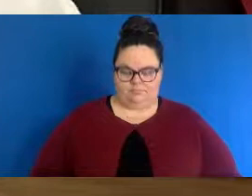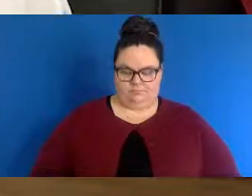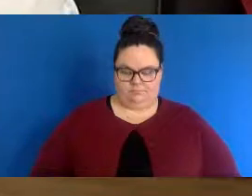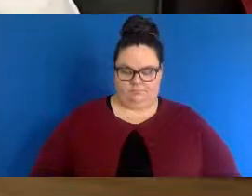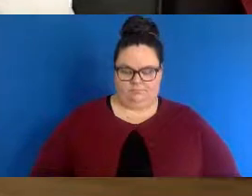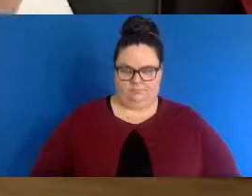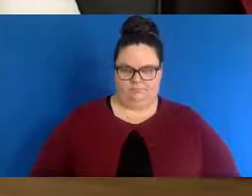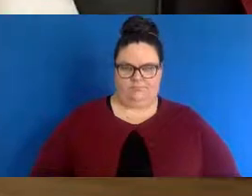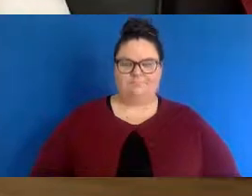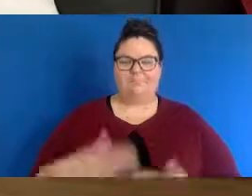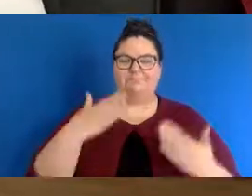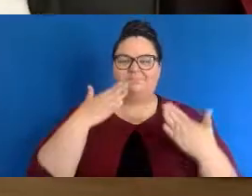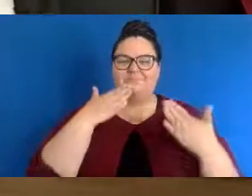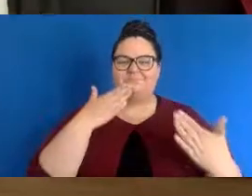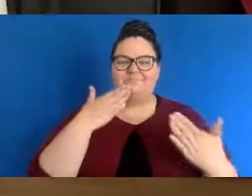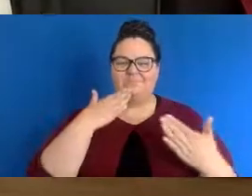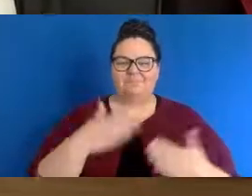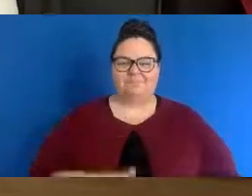Thank you, Bruce.